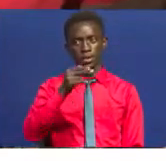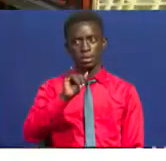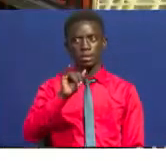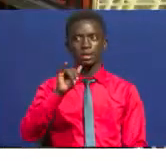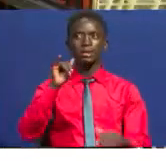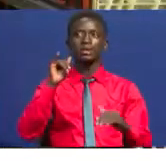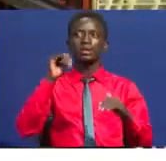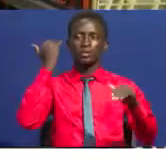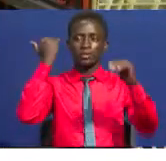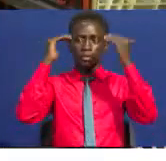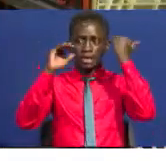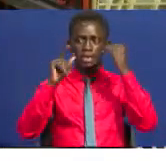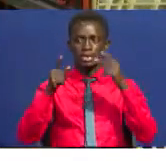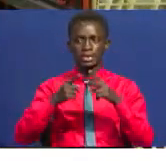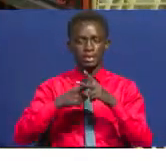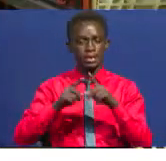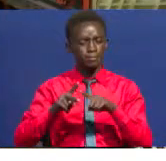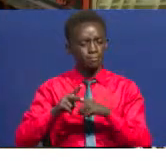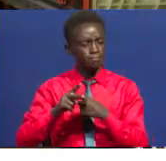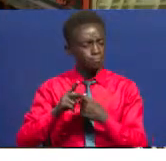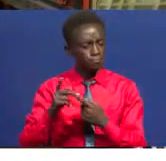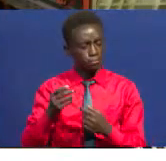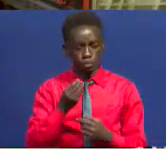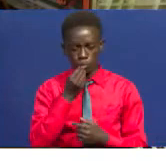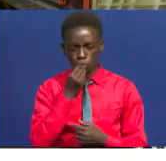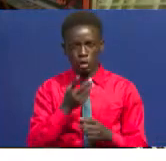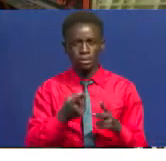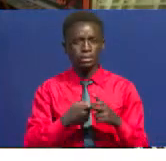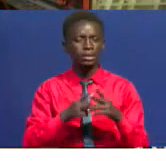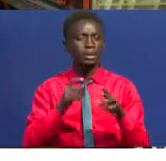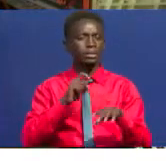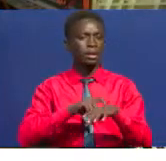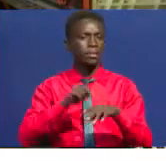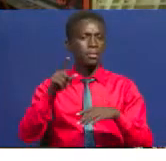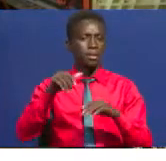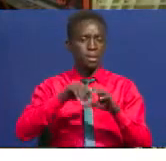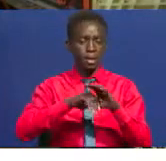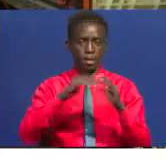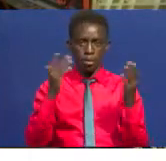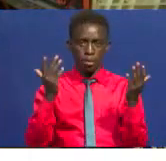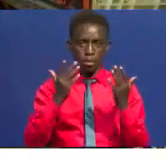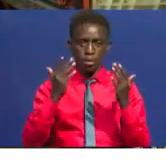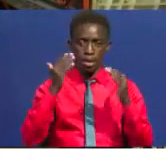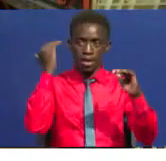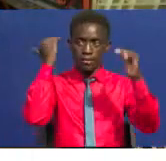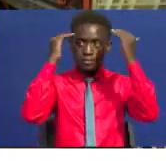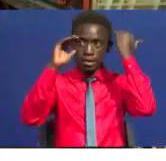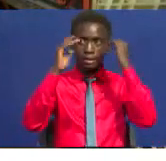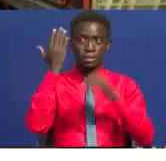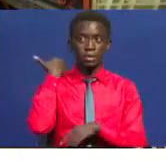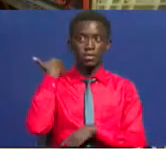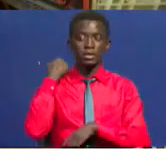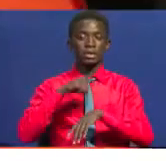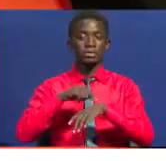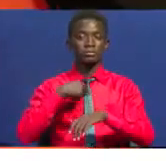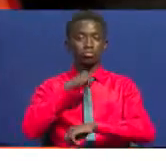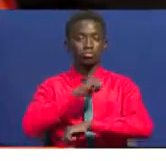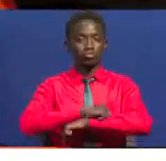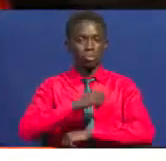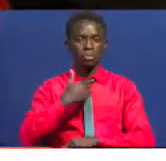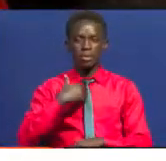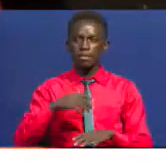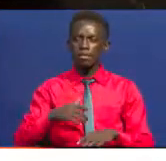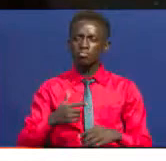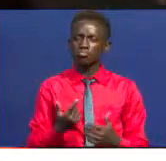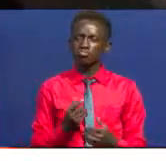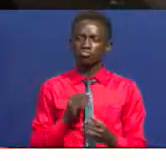cars, which he started as a passion while still in campus. By and by, when once I was out of school, found myself in the